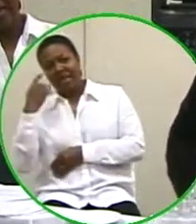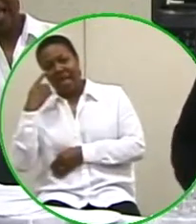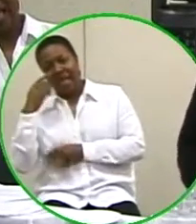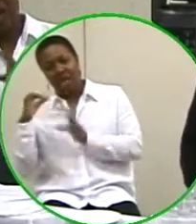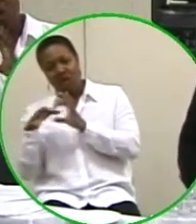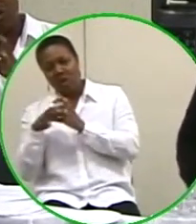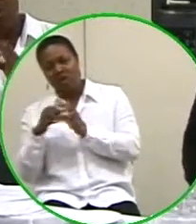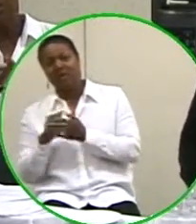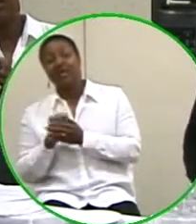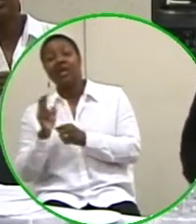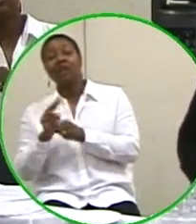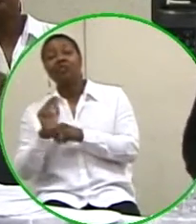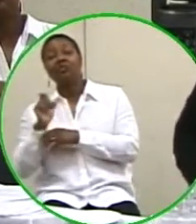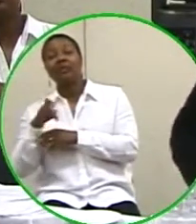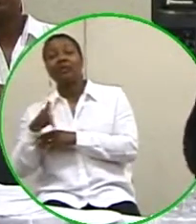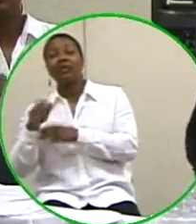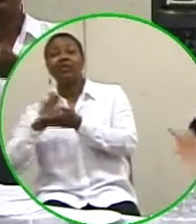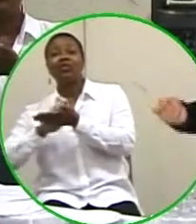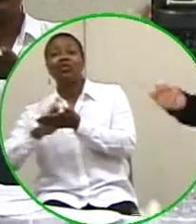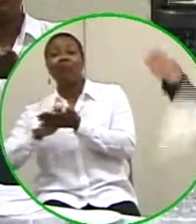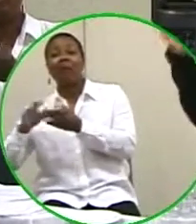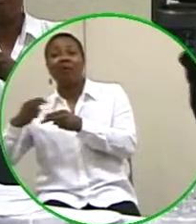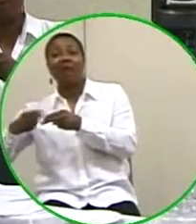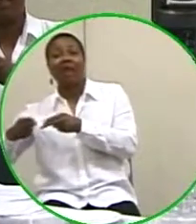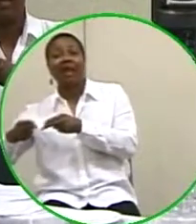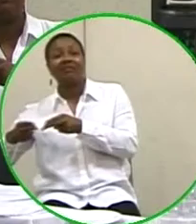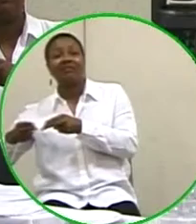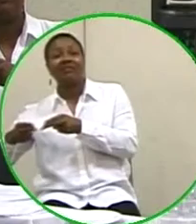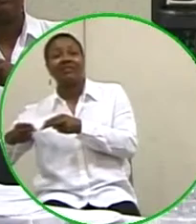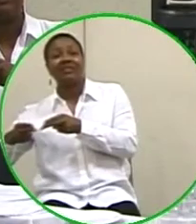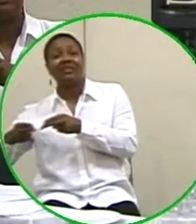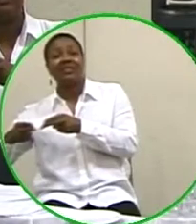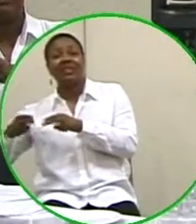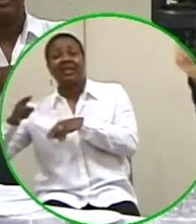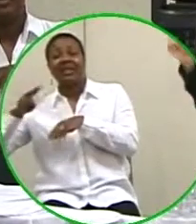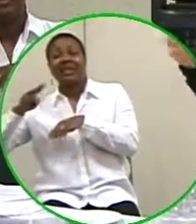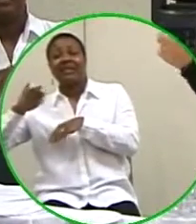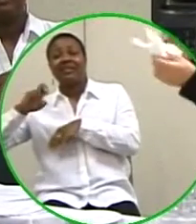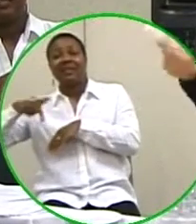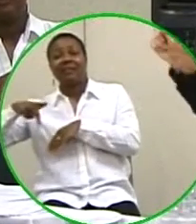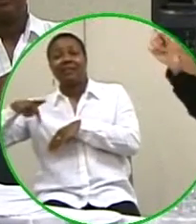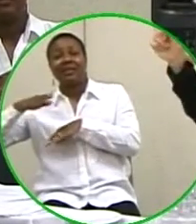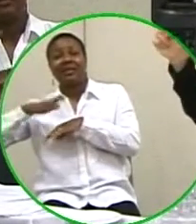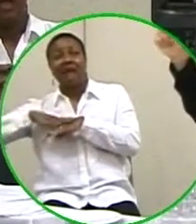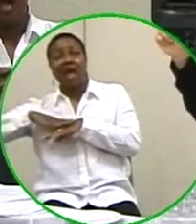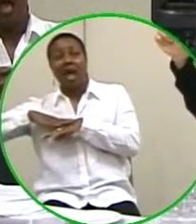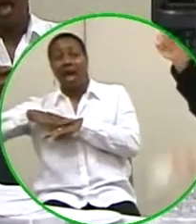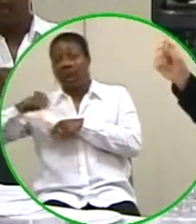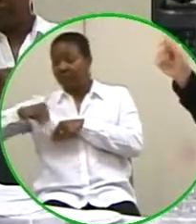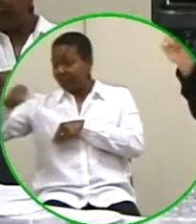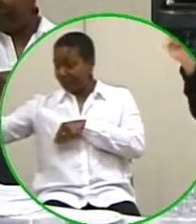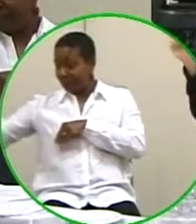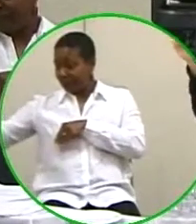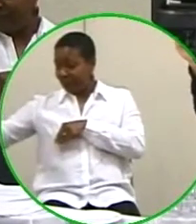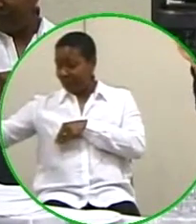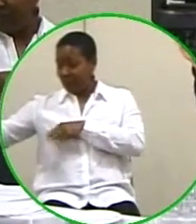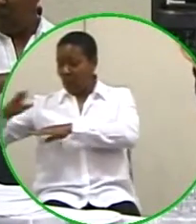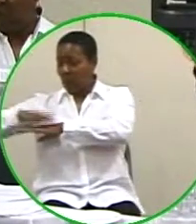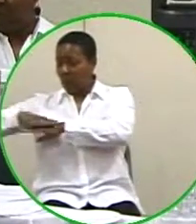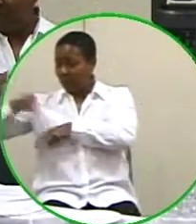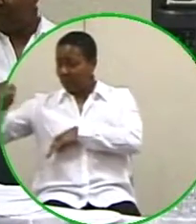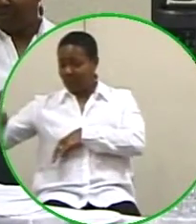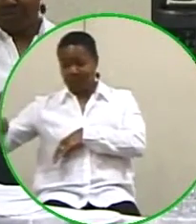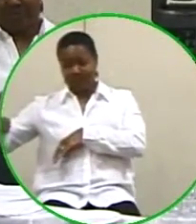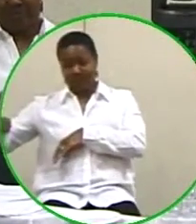Use a napkin to wipe off the knife. Put the napkin on the side of the plate on the table.